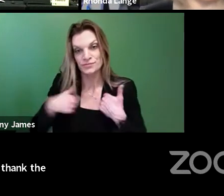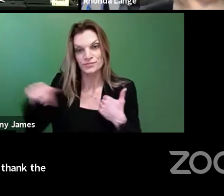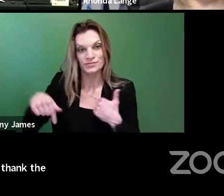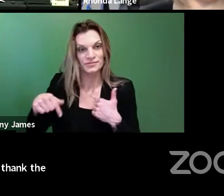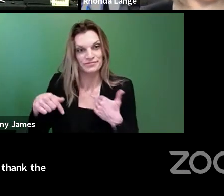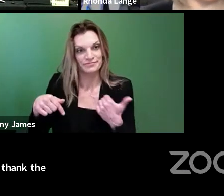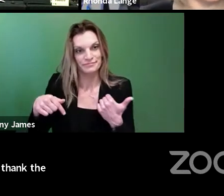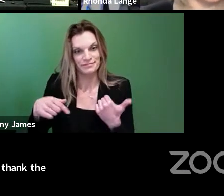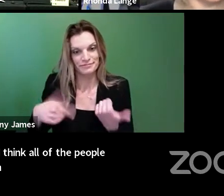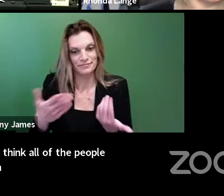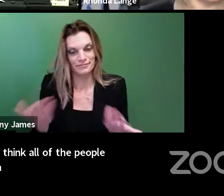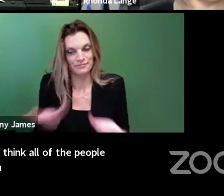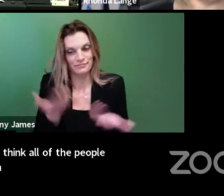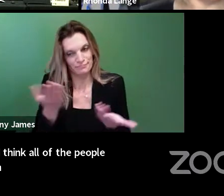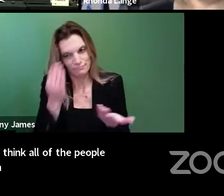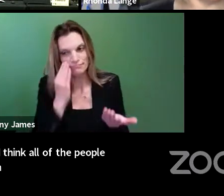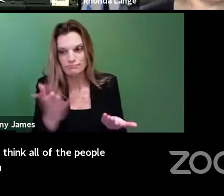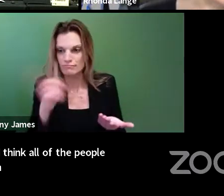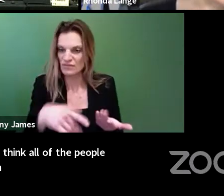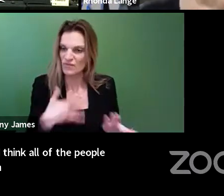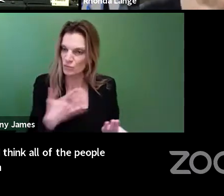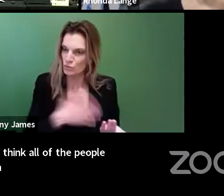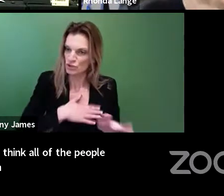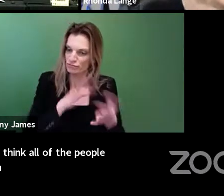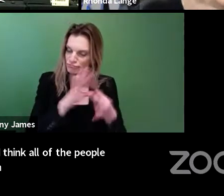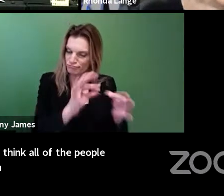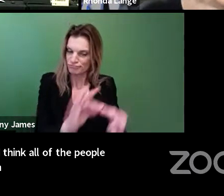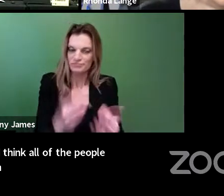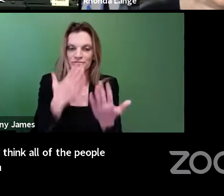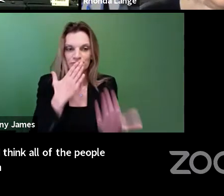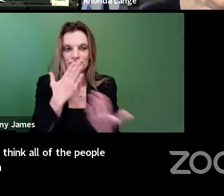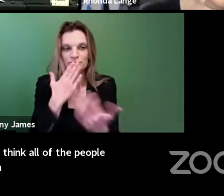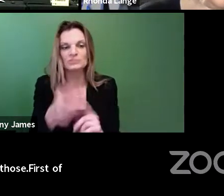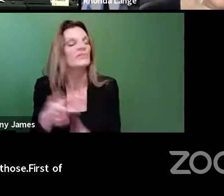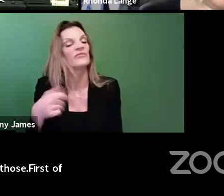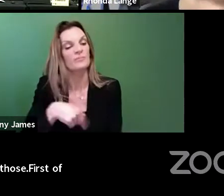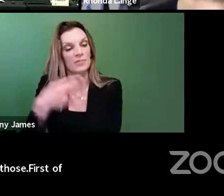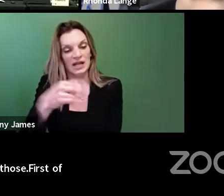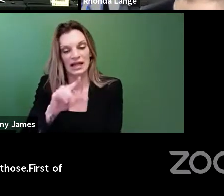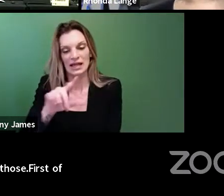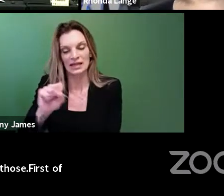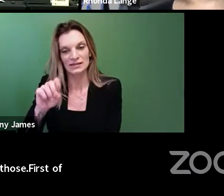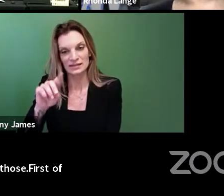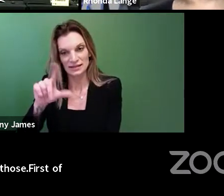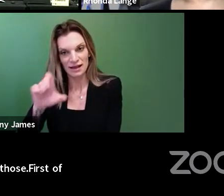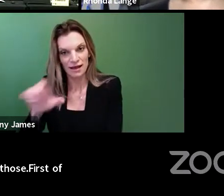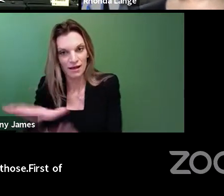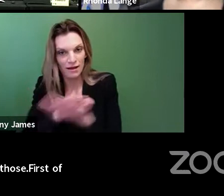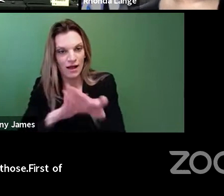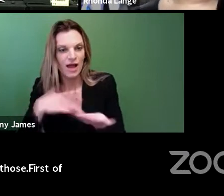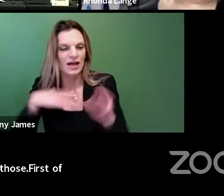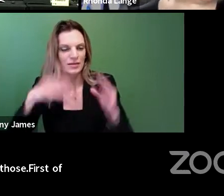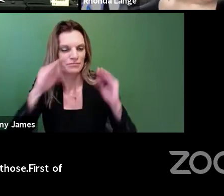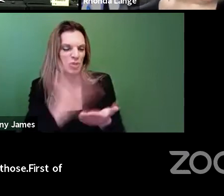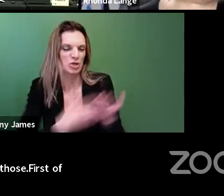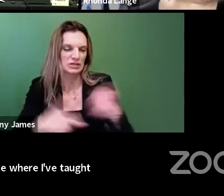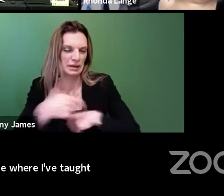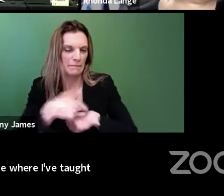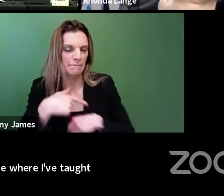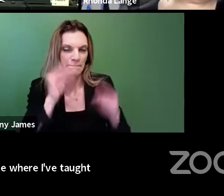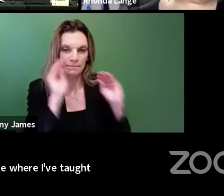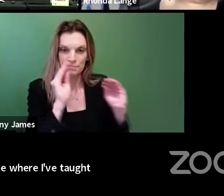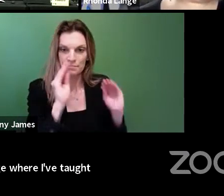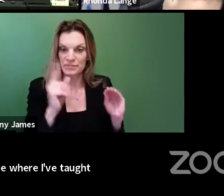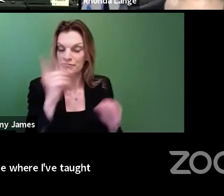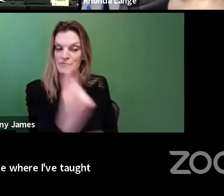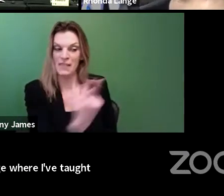those. First of all, on behalf of Hillsdale College, where I've taught part-time for many years, I've been requested